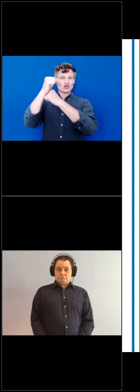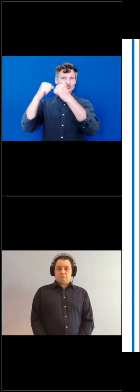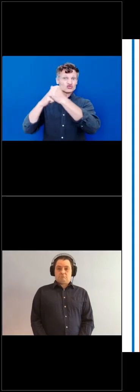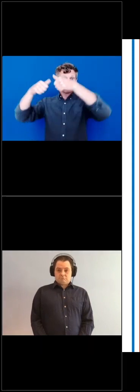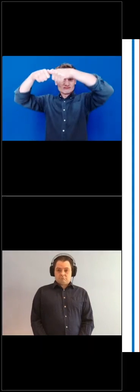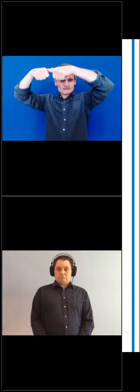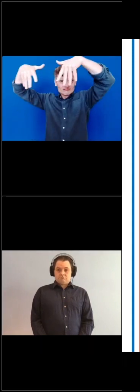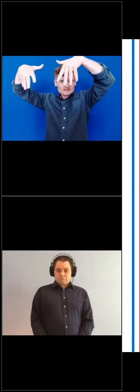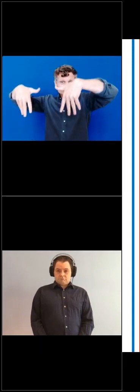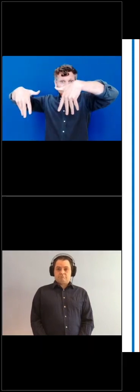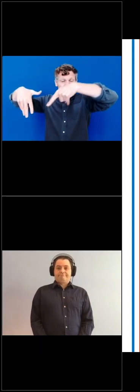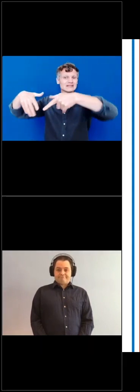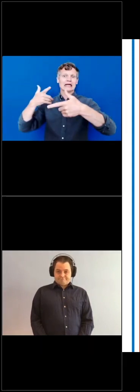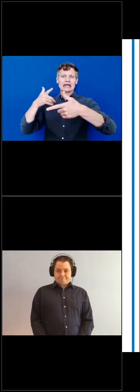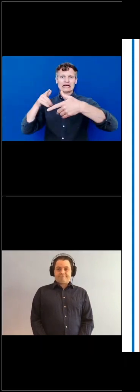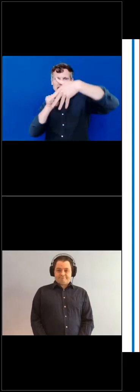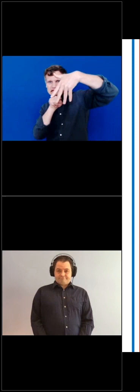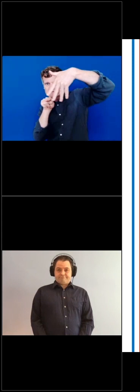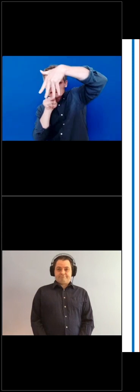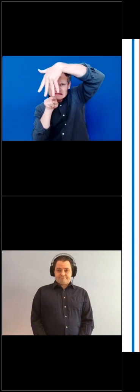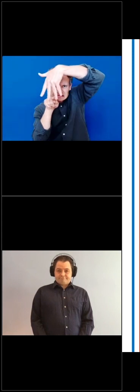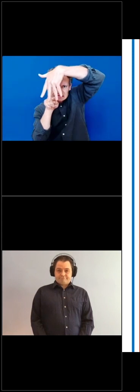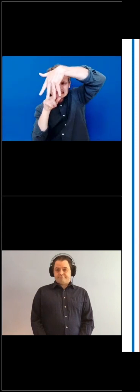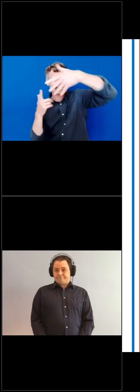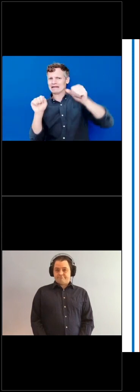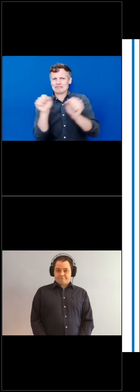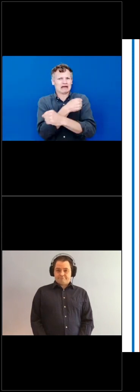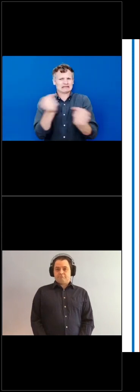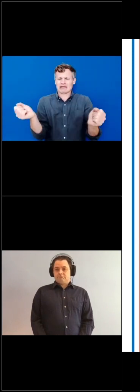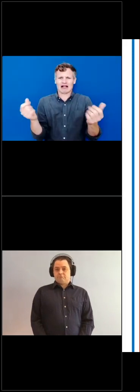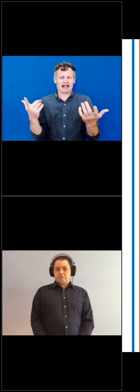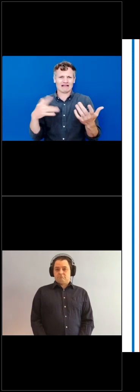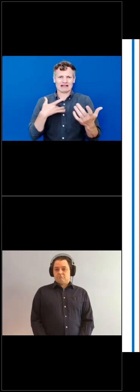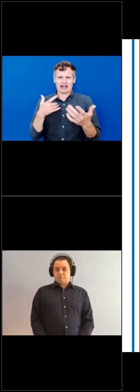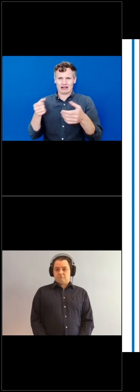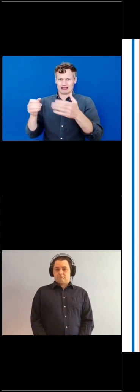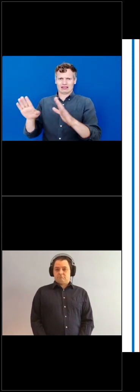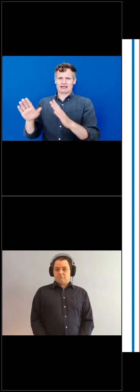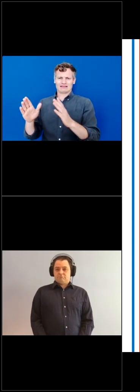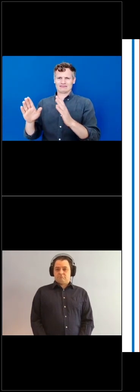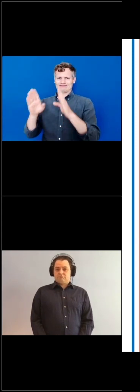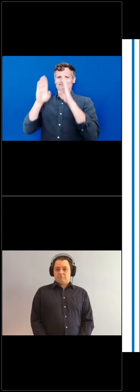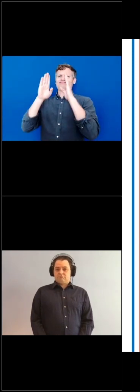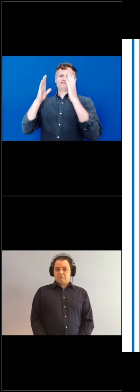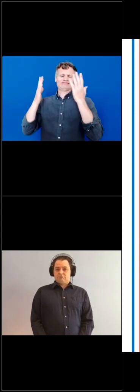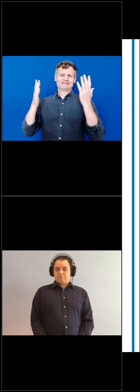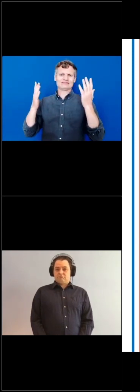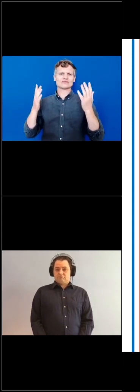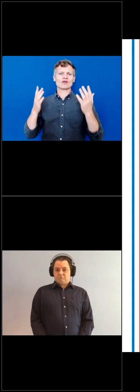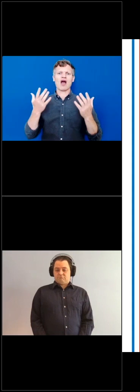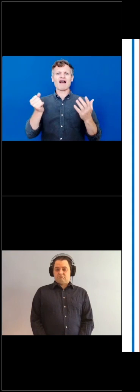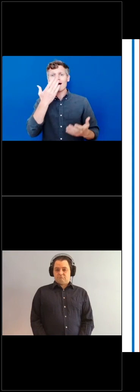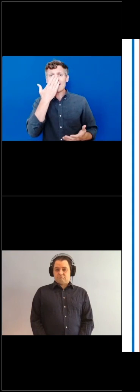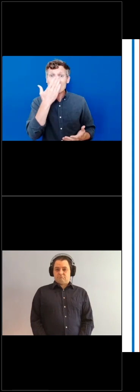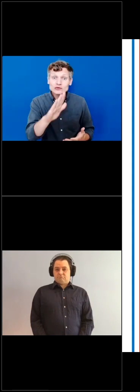regarding attitudinal, which range in terms of the attitudes and communication barriers which they